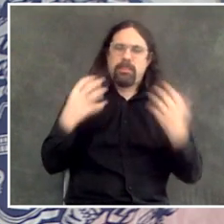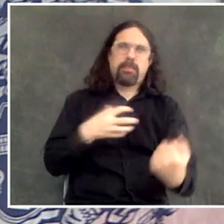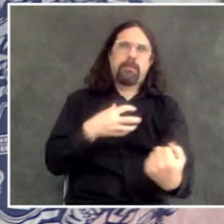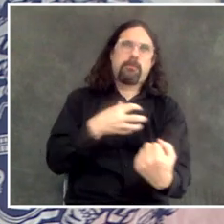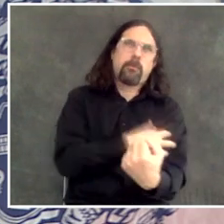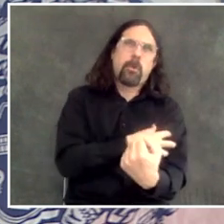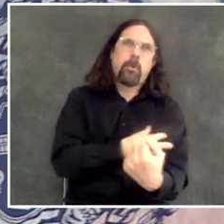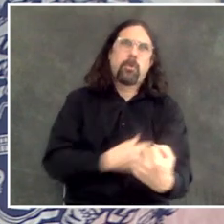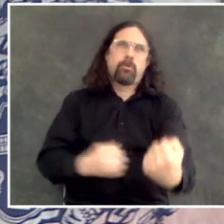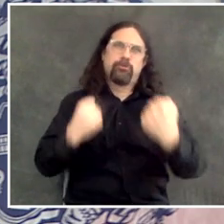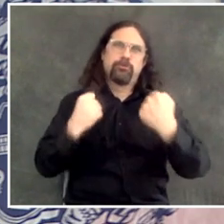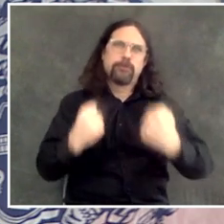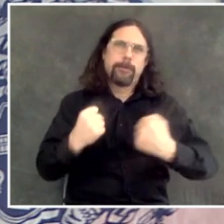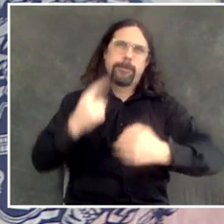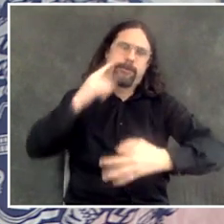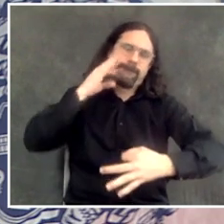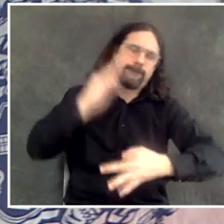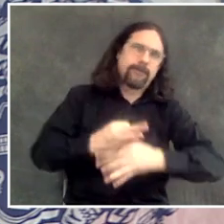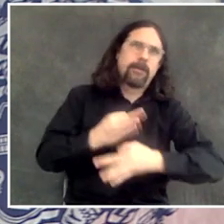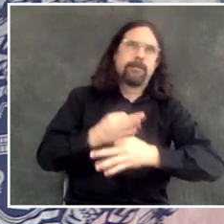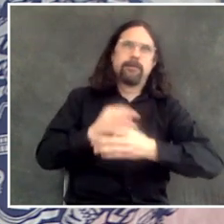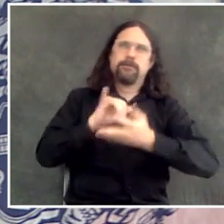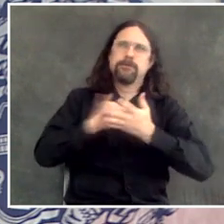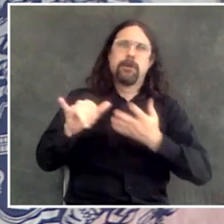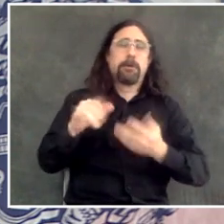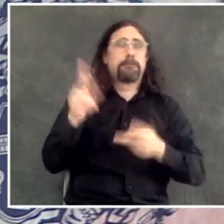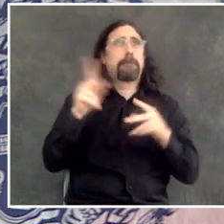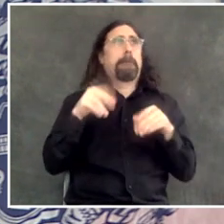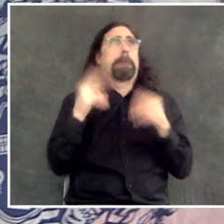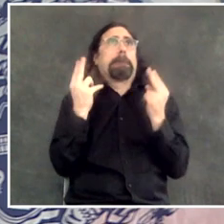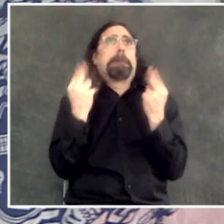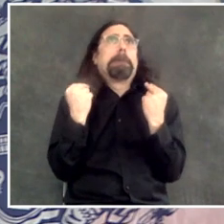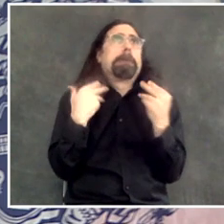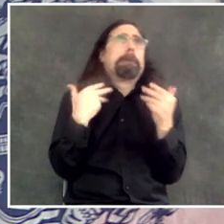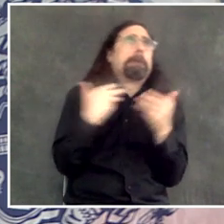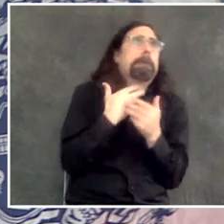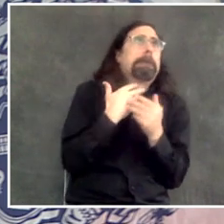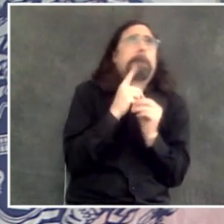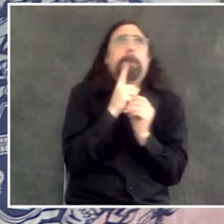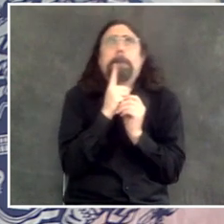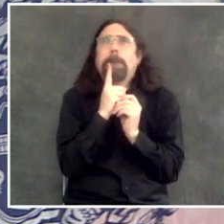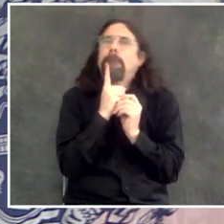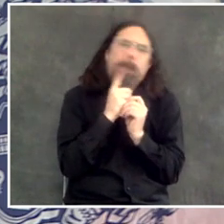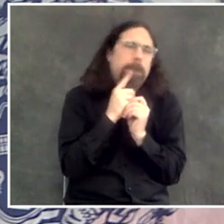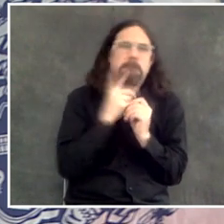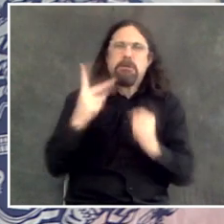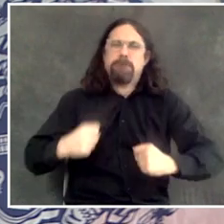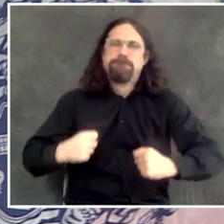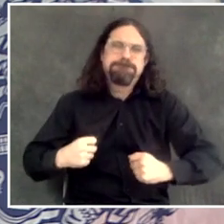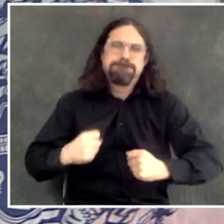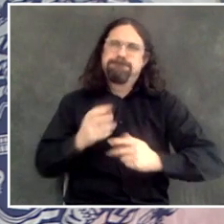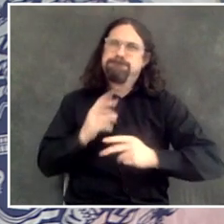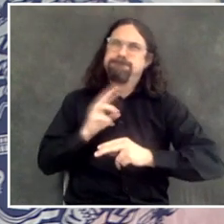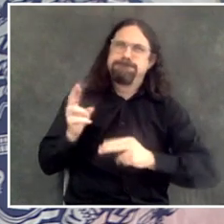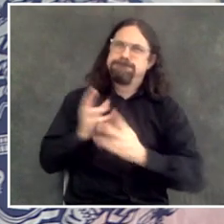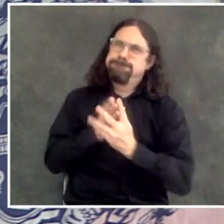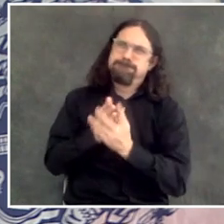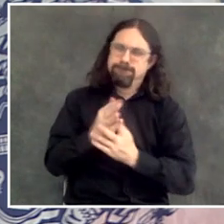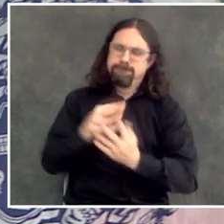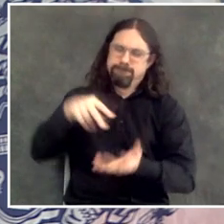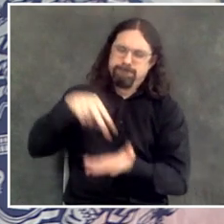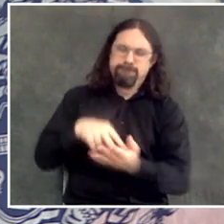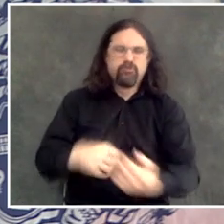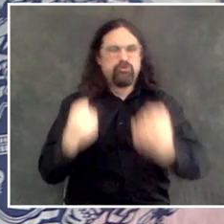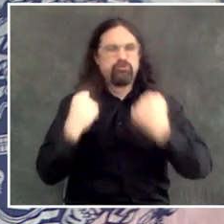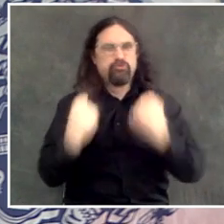people letting the legitimate fear overcome them. I see people standing and fighting. That's who we are as New Yorkers, and that's what we're